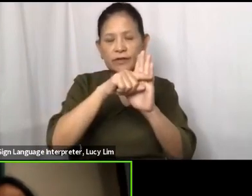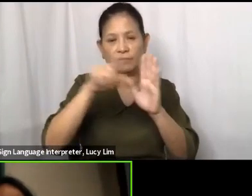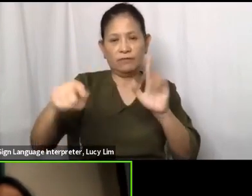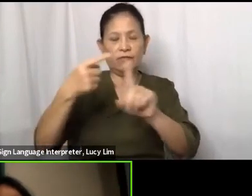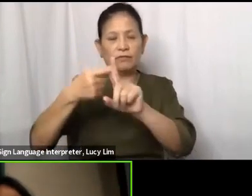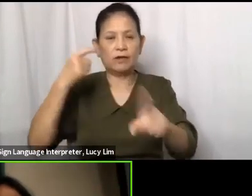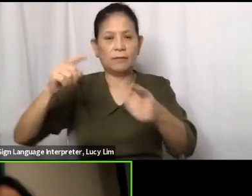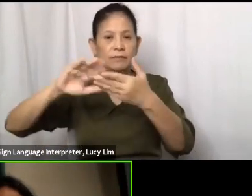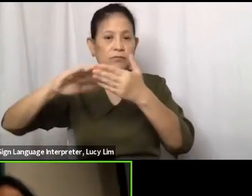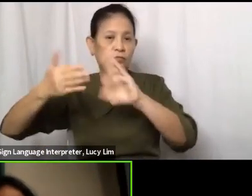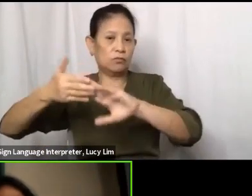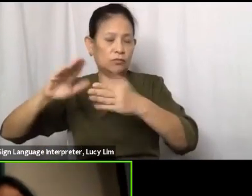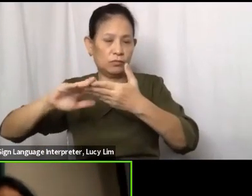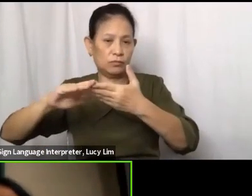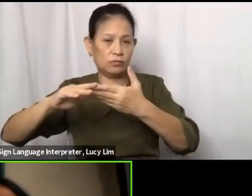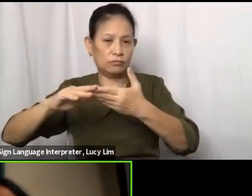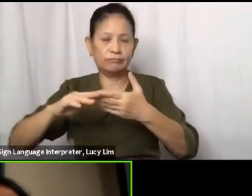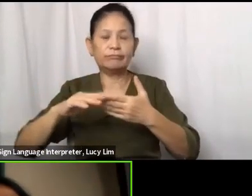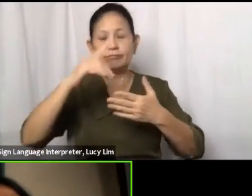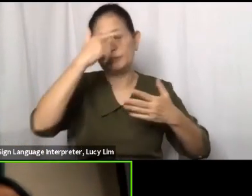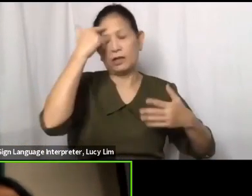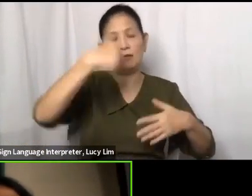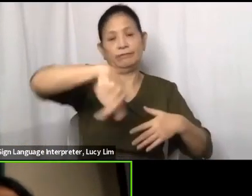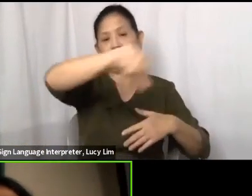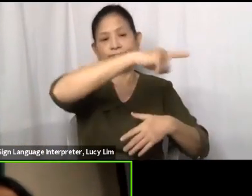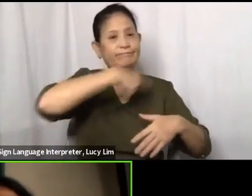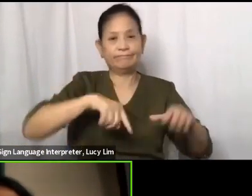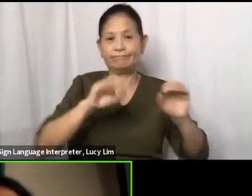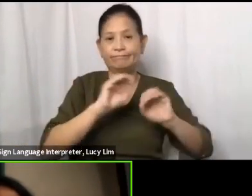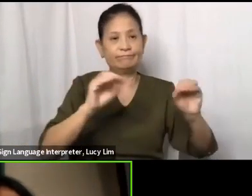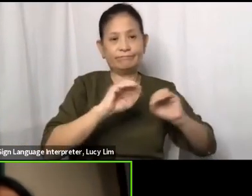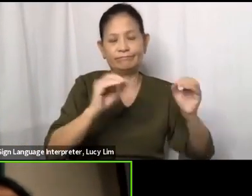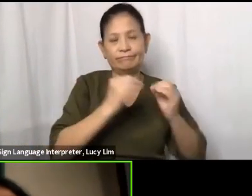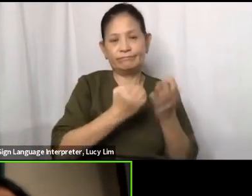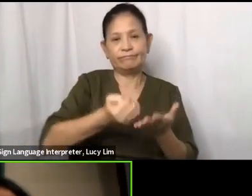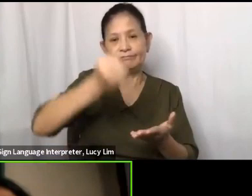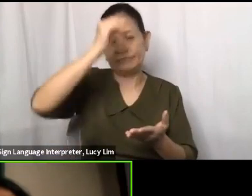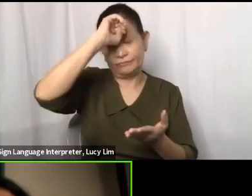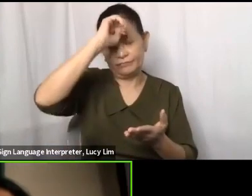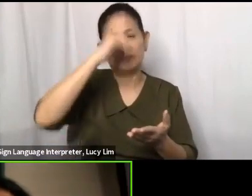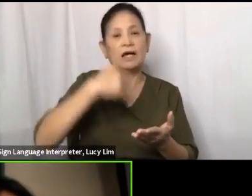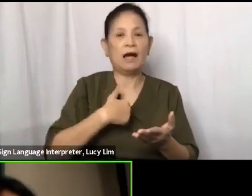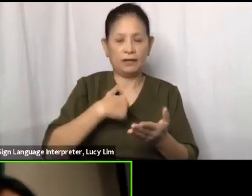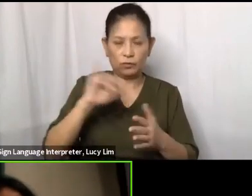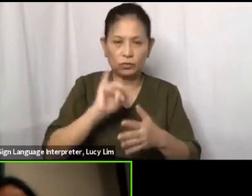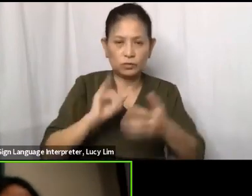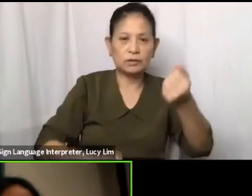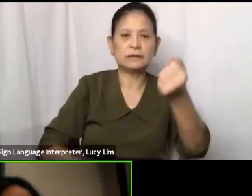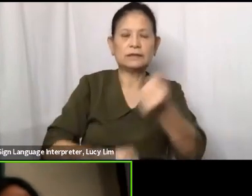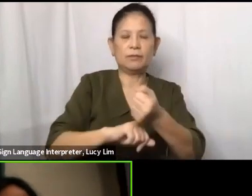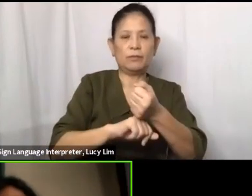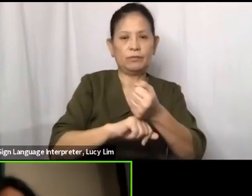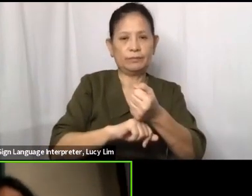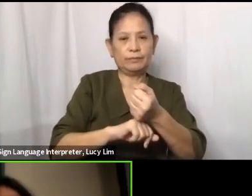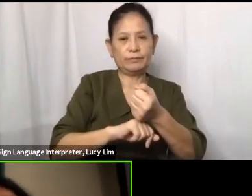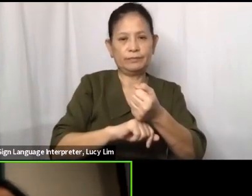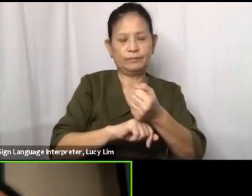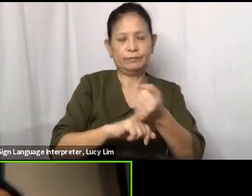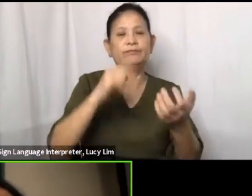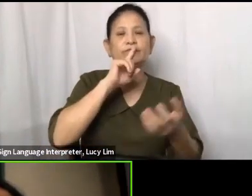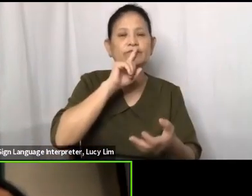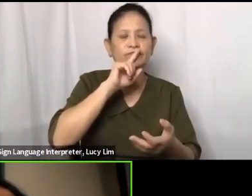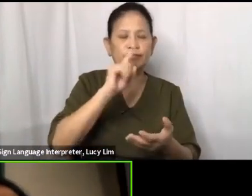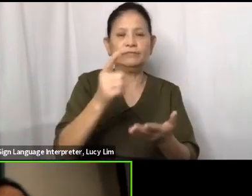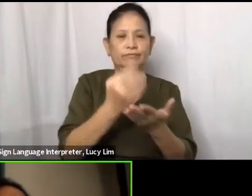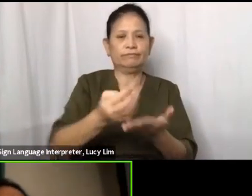that they have no education. Yes, and I also support this comment that education plays a